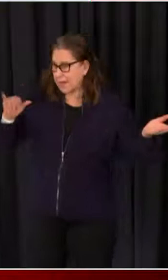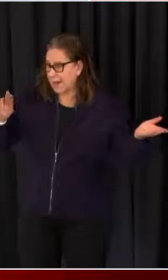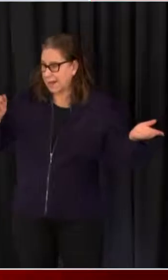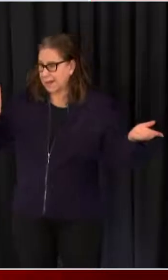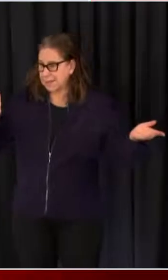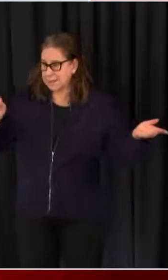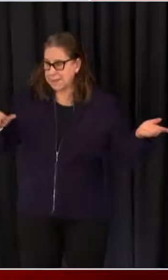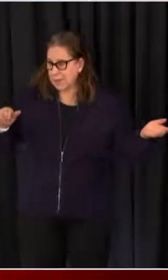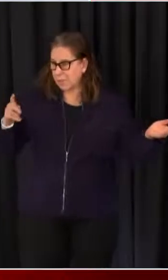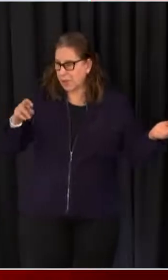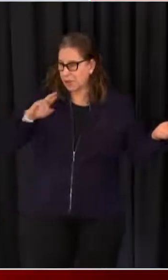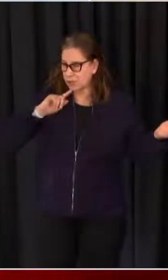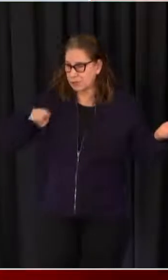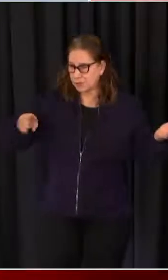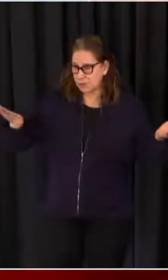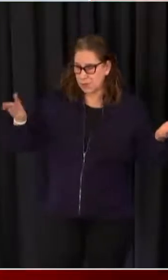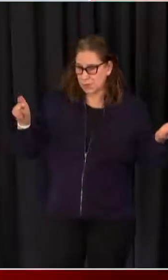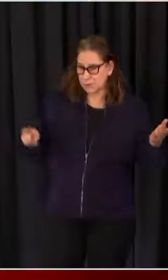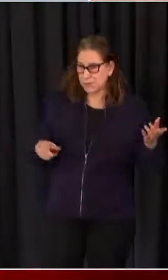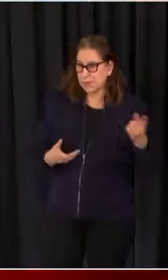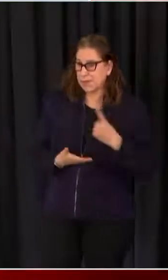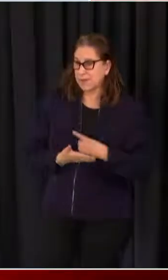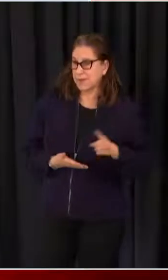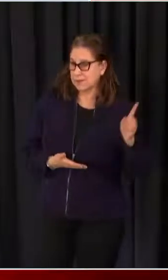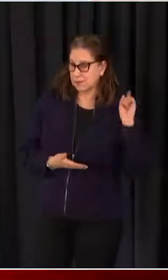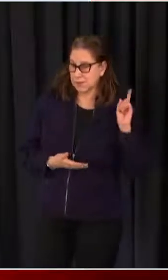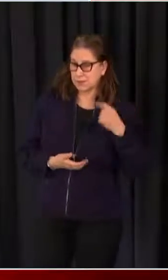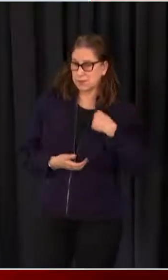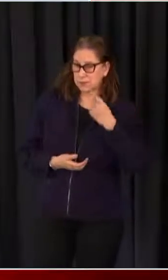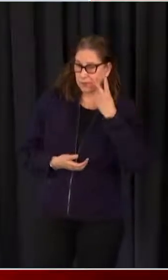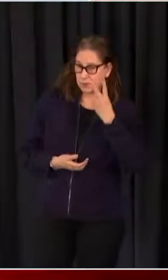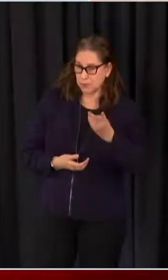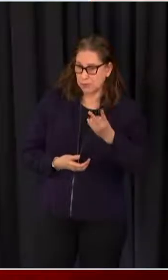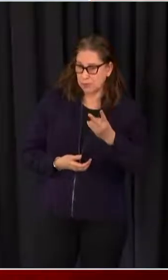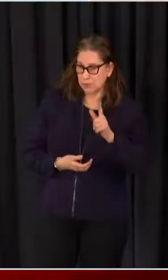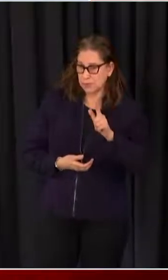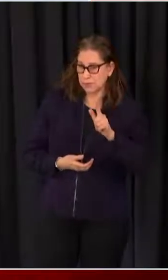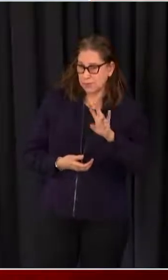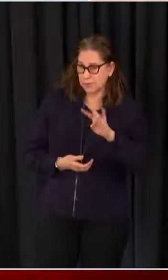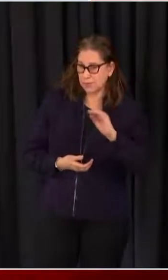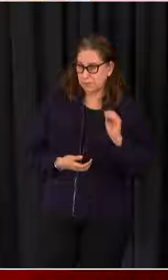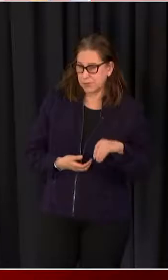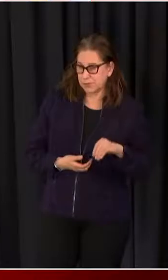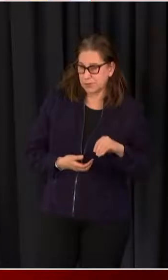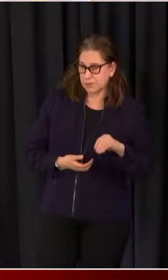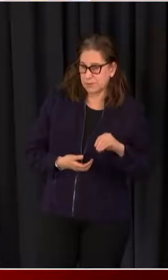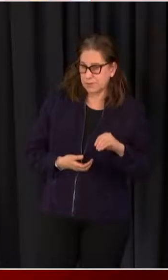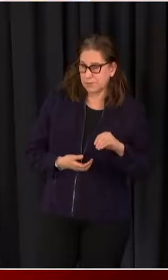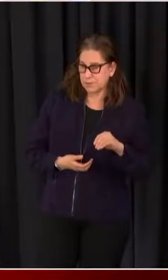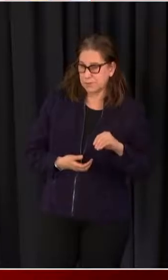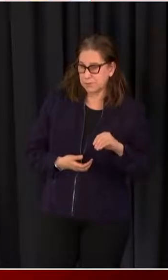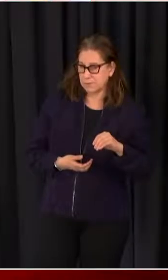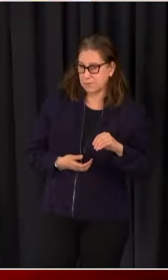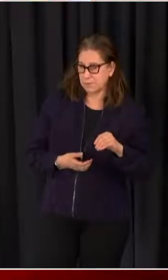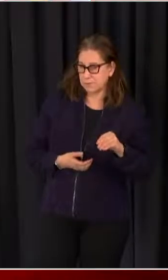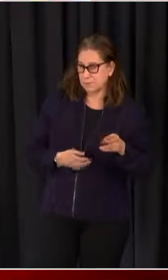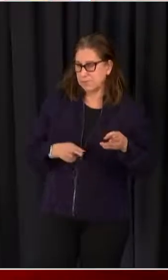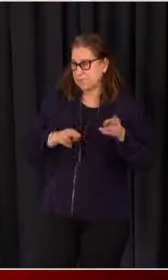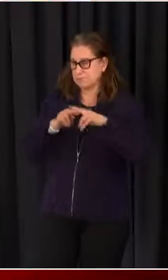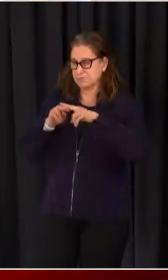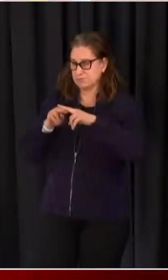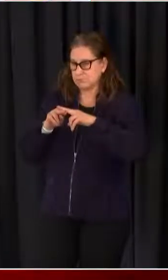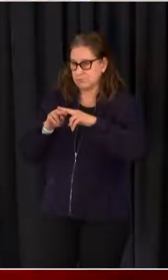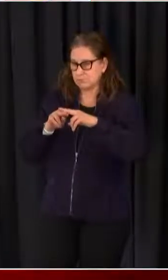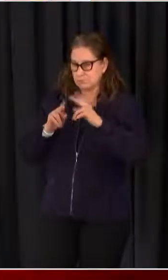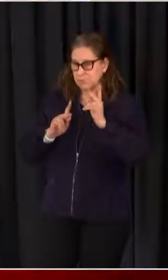27,000% increase in traffic to the site, in attempts on the site. And it was sort of obviously unprecedented. We'd seen like 62 concurrent users